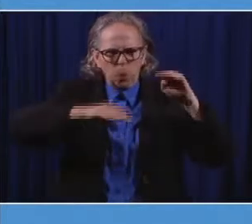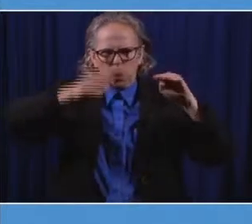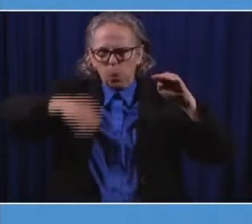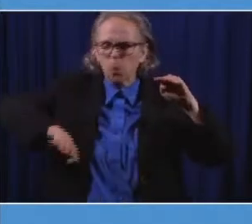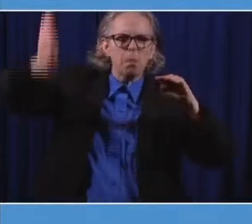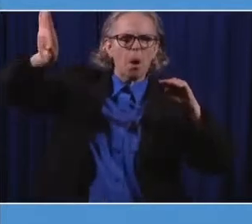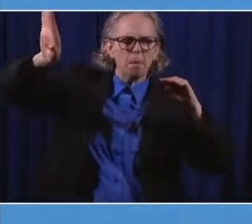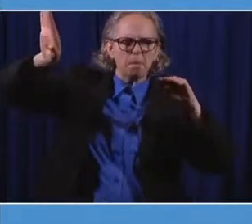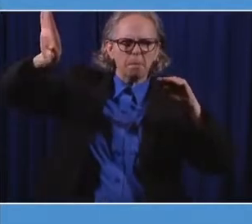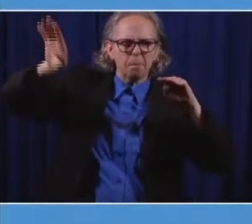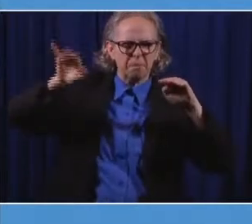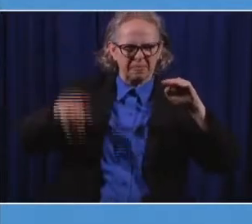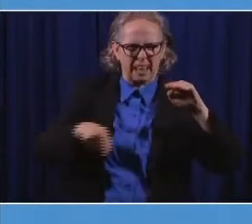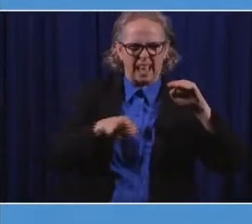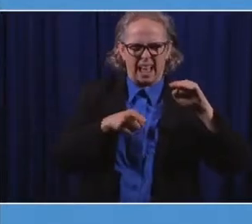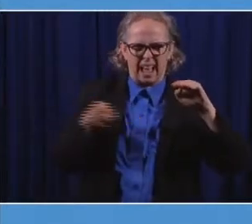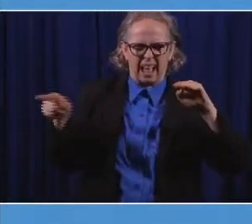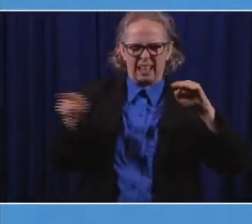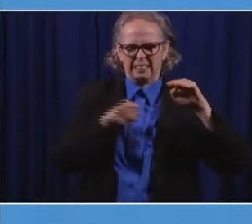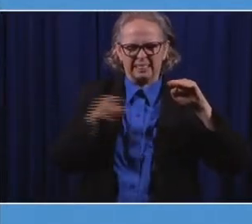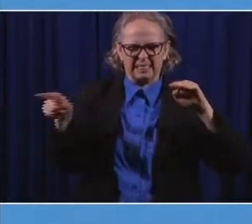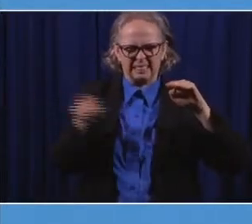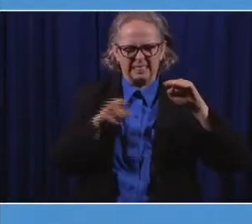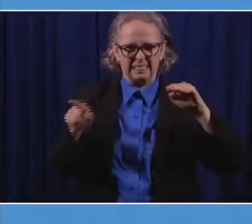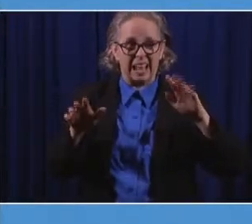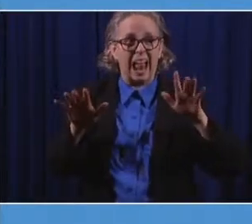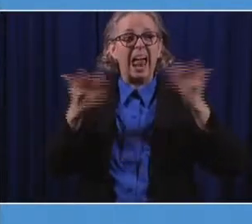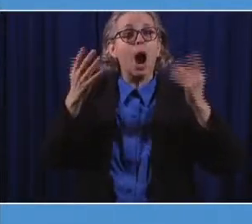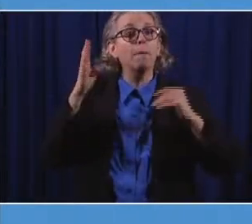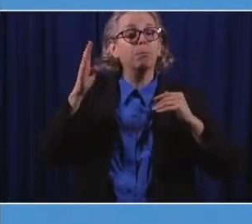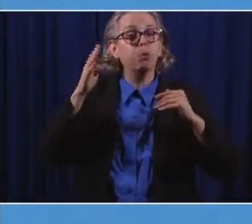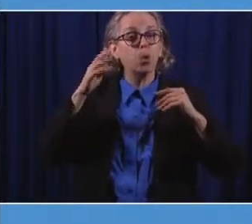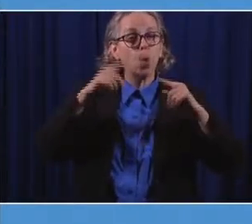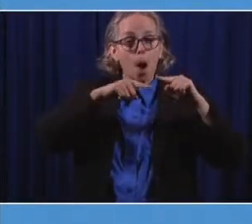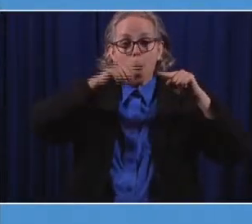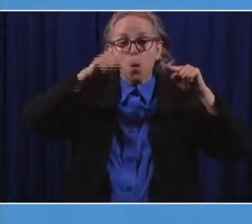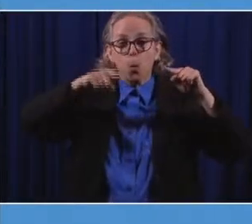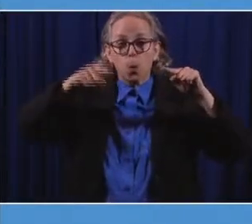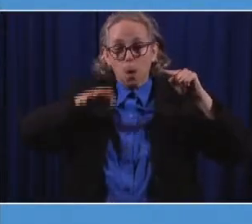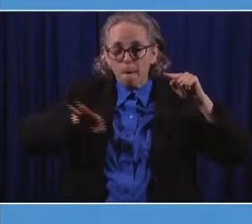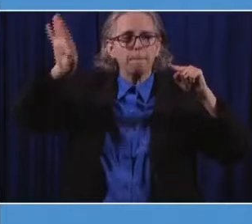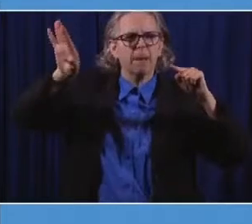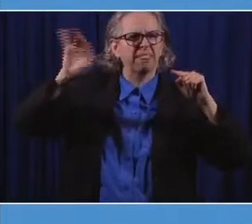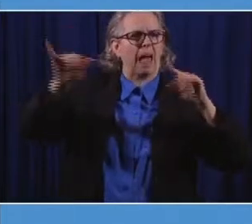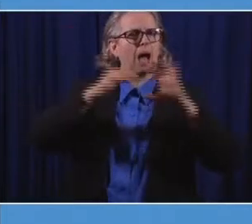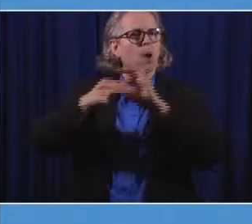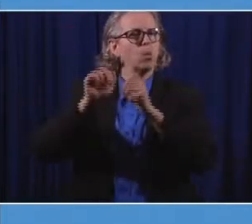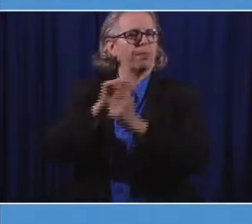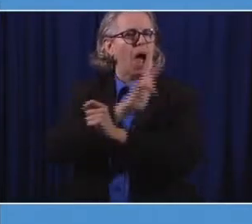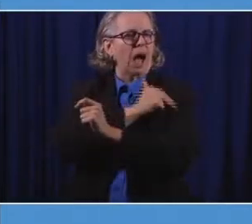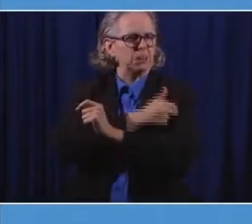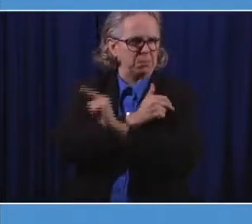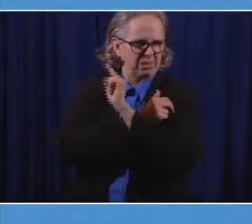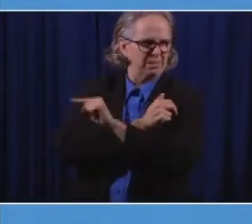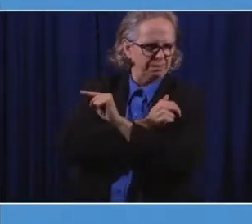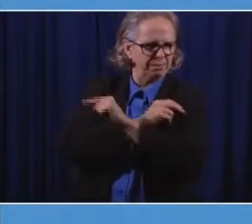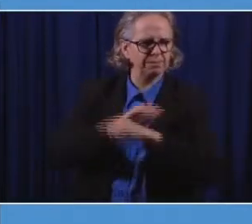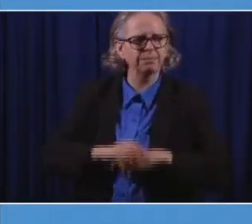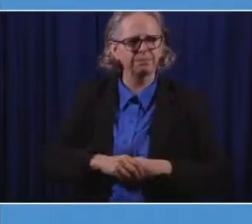this color, the light blue is total hospitalization, people in the